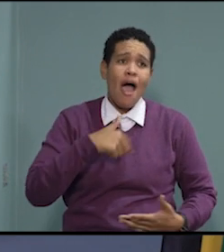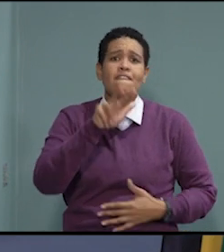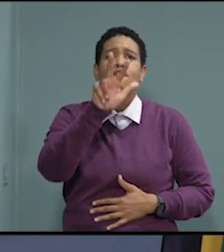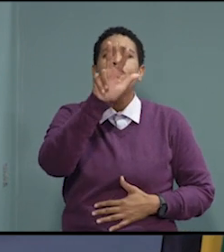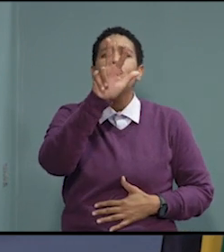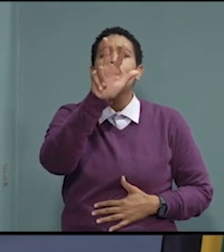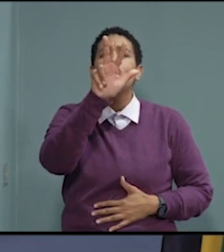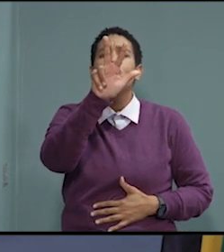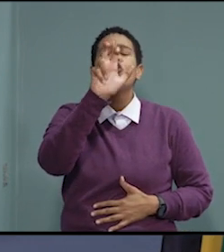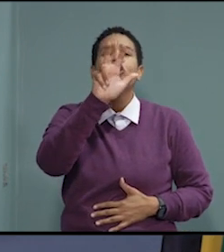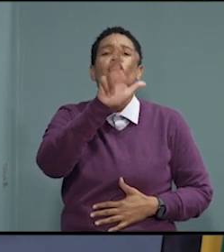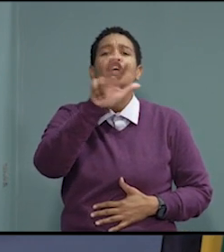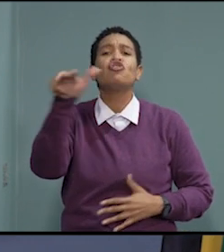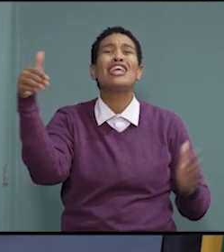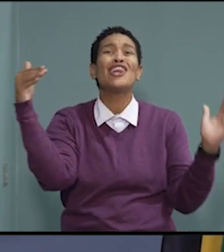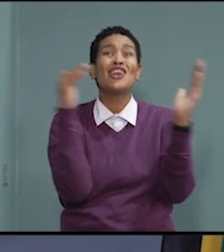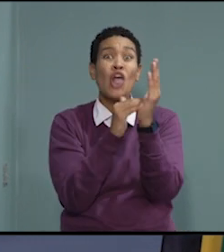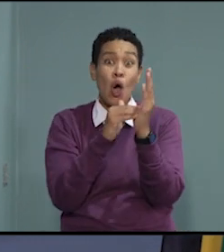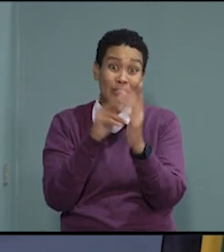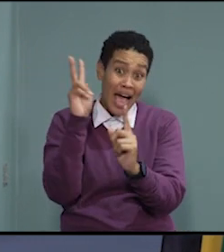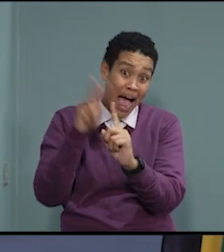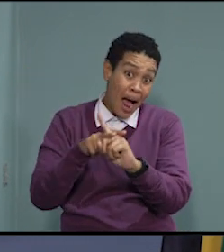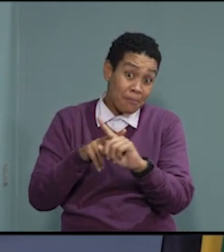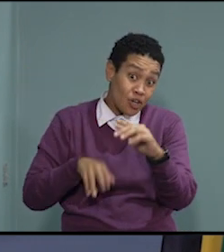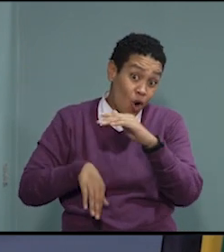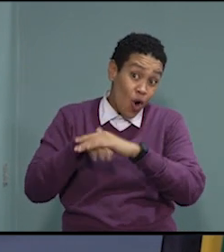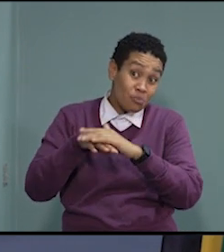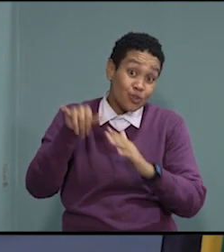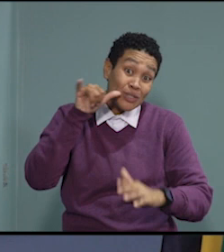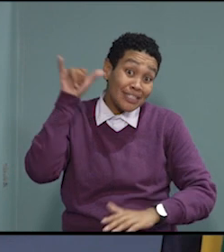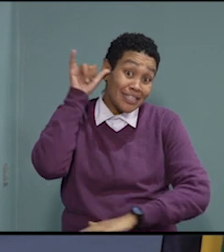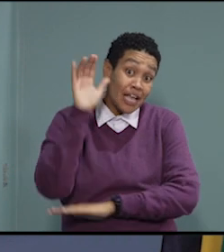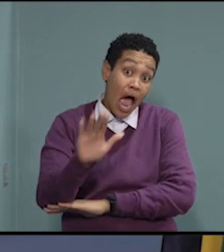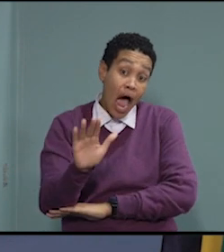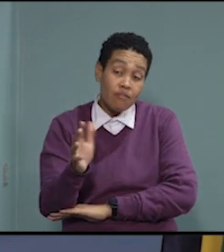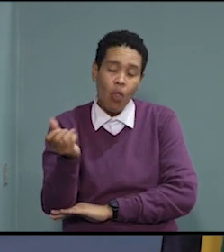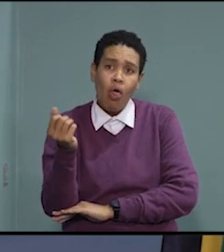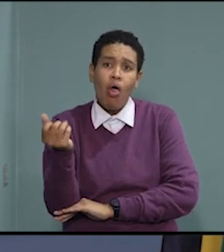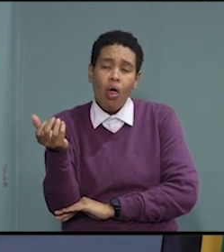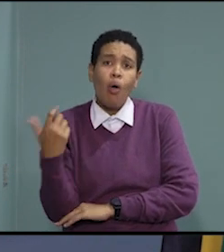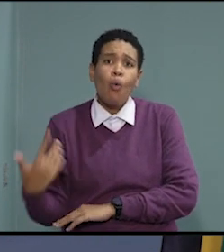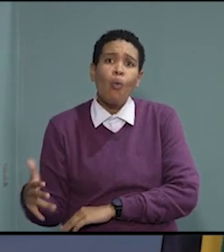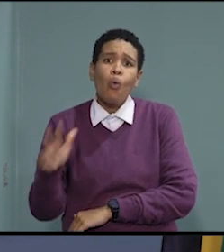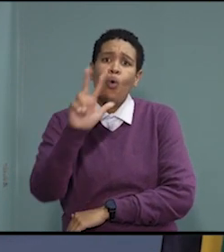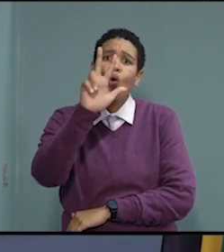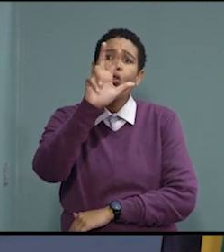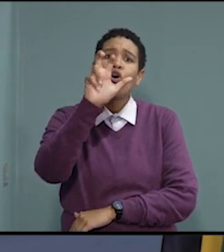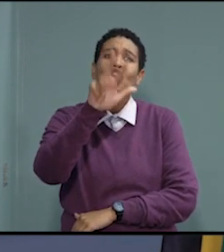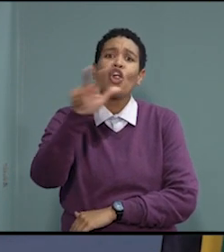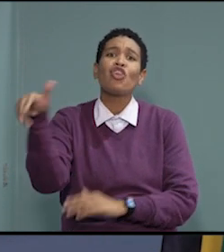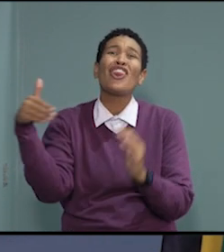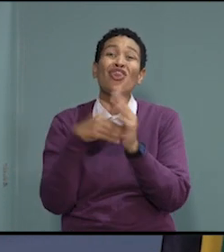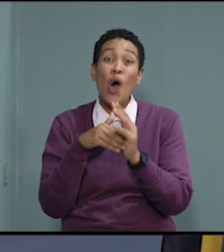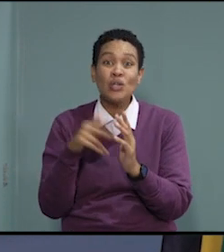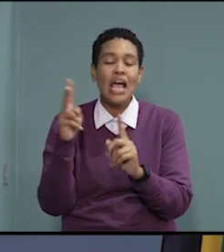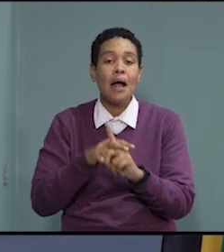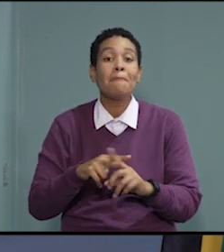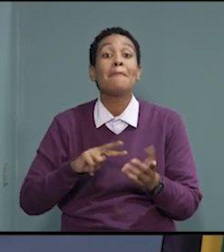333,000 applications up until yesterday afternoon, what we mean is that we have had